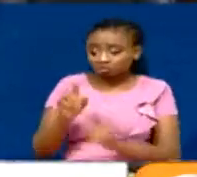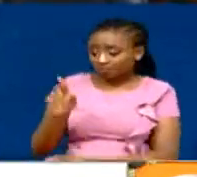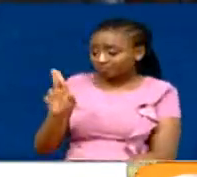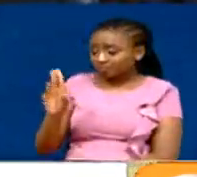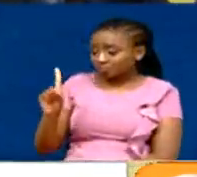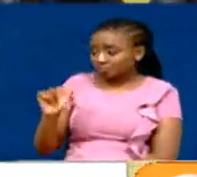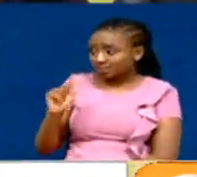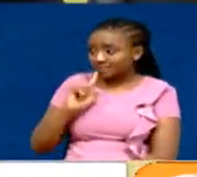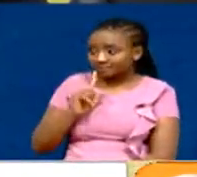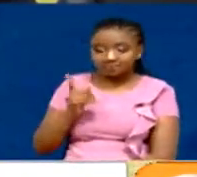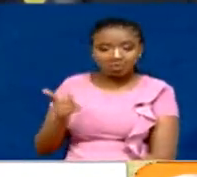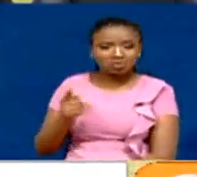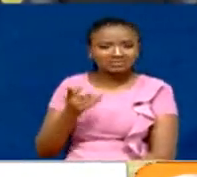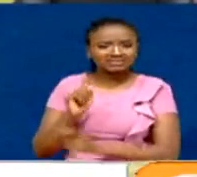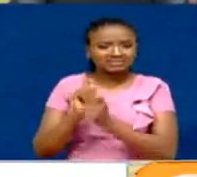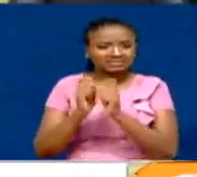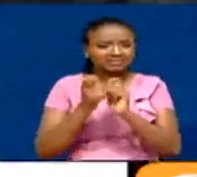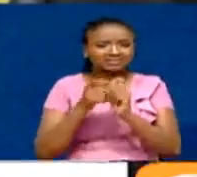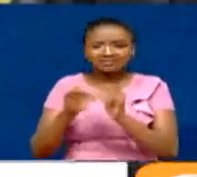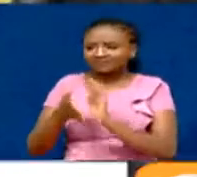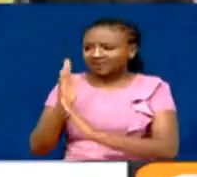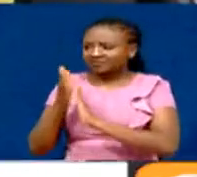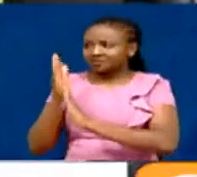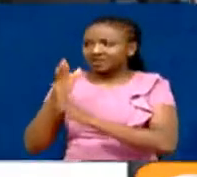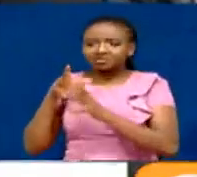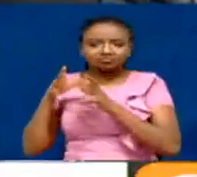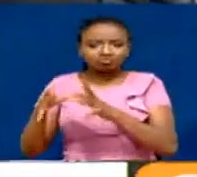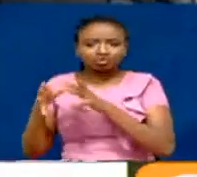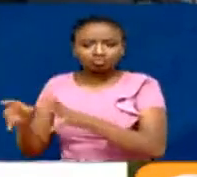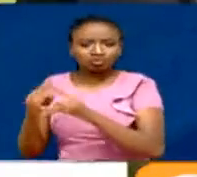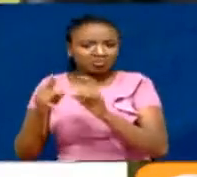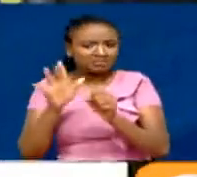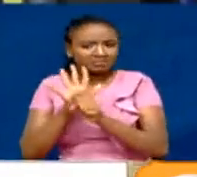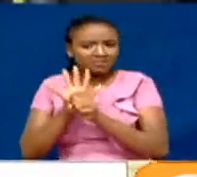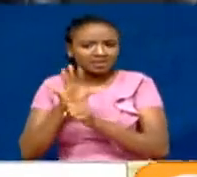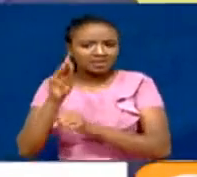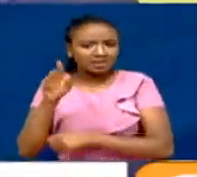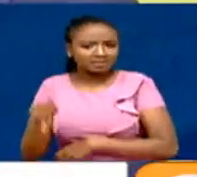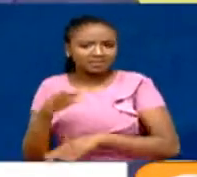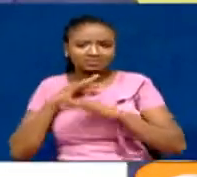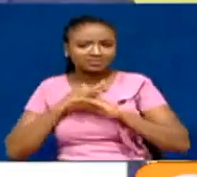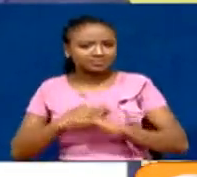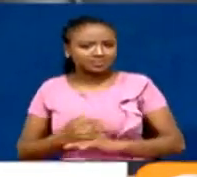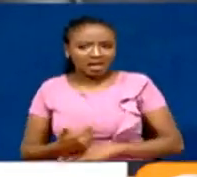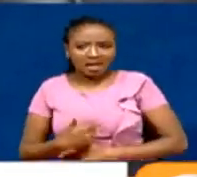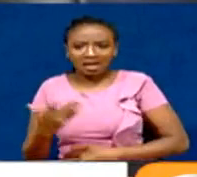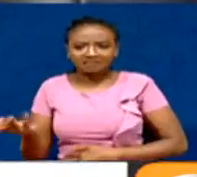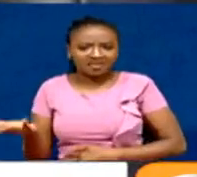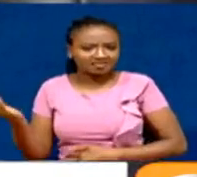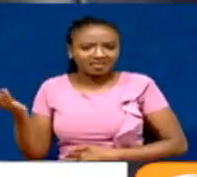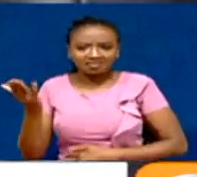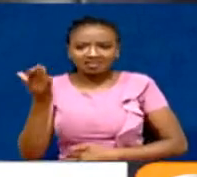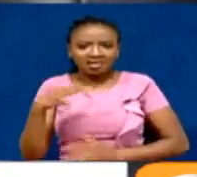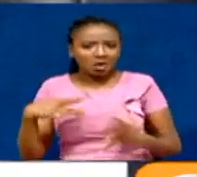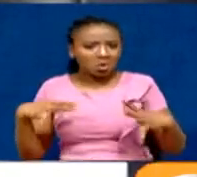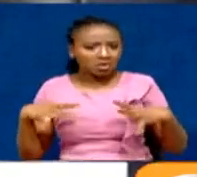wakisema mabadiliko hayo yanaharakishwa wakati wabunge wengi tayari wameanza mapumziko yao ya Krismasi. If we have